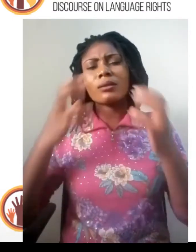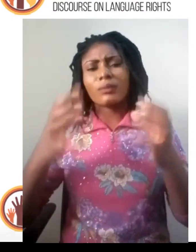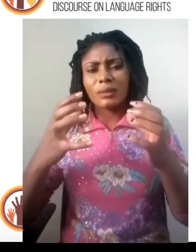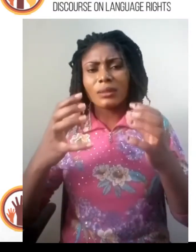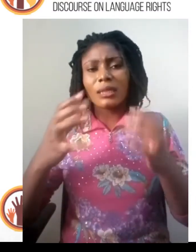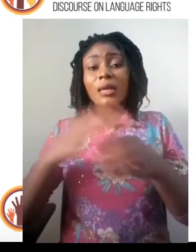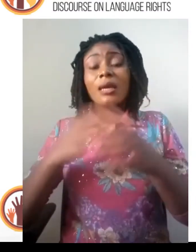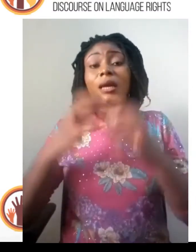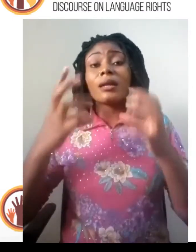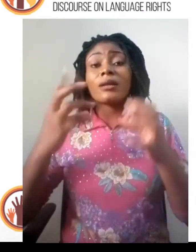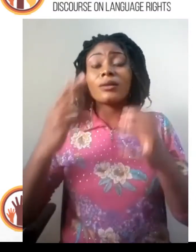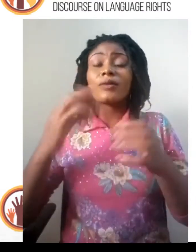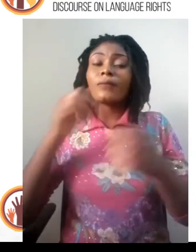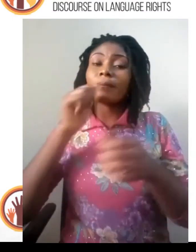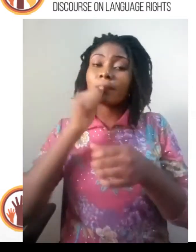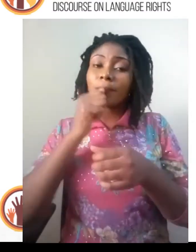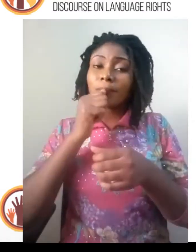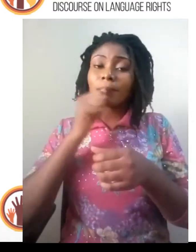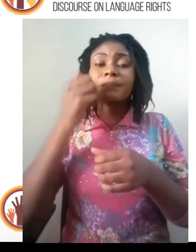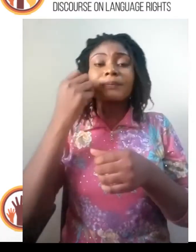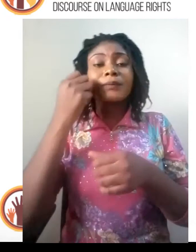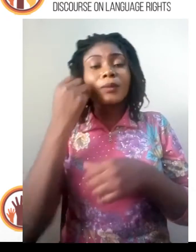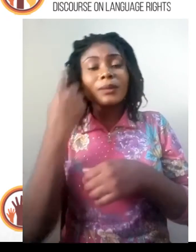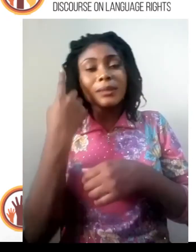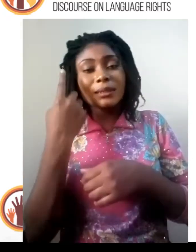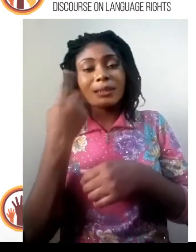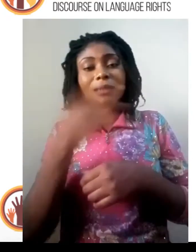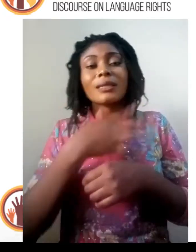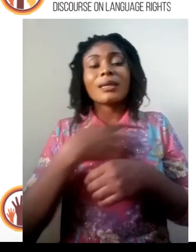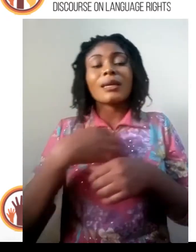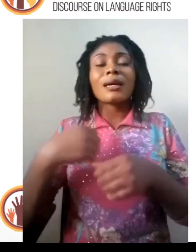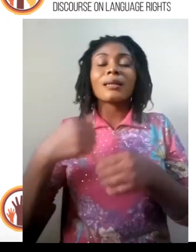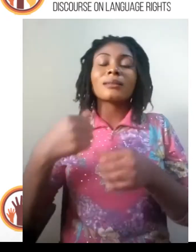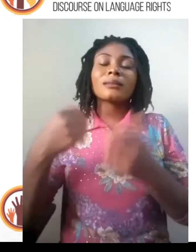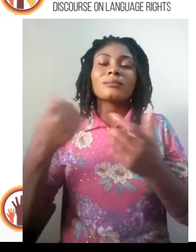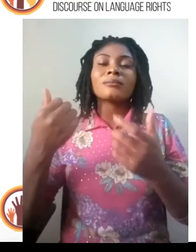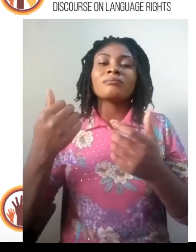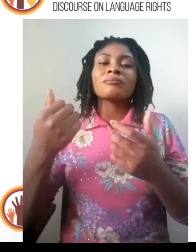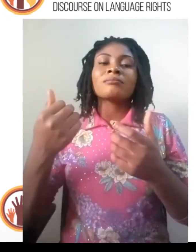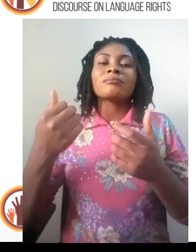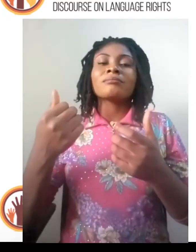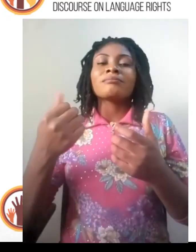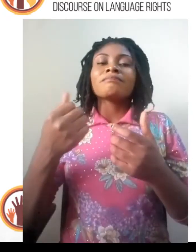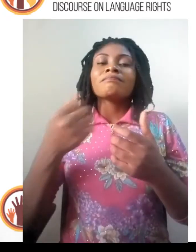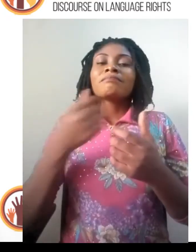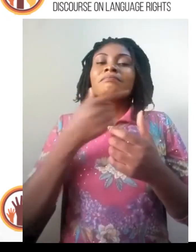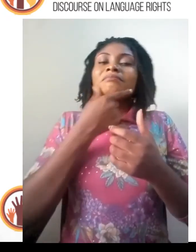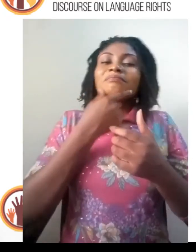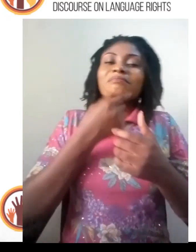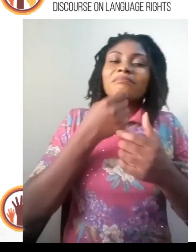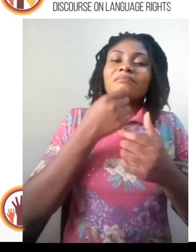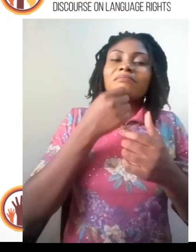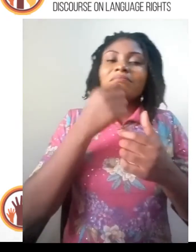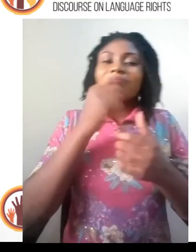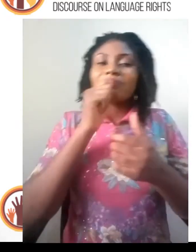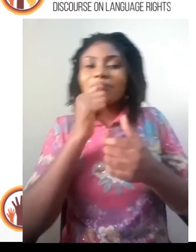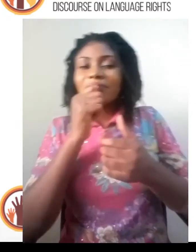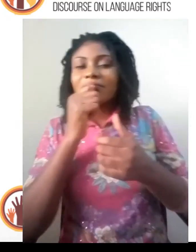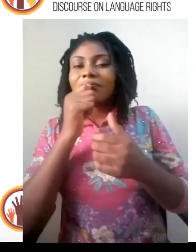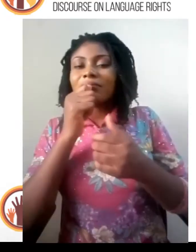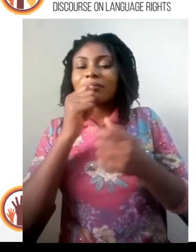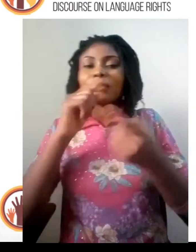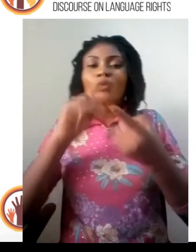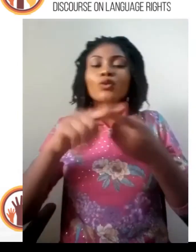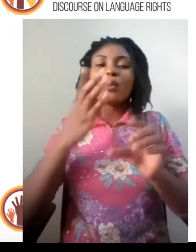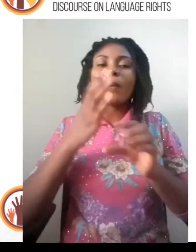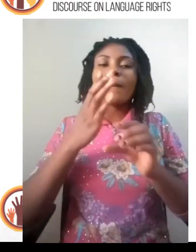understanding, and a lot of forbearing to make sure that you get to carry the community along. And